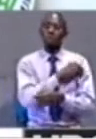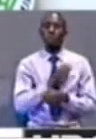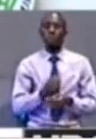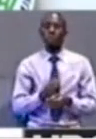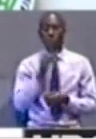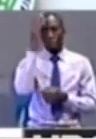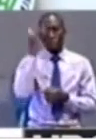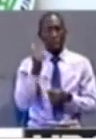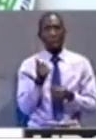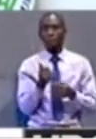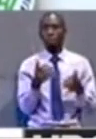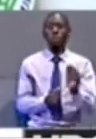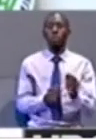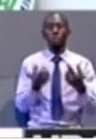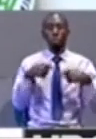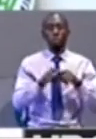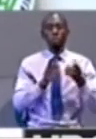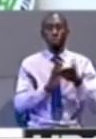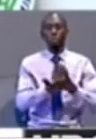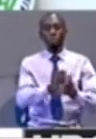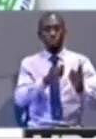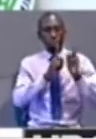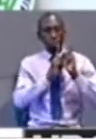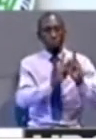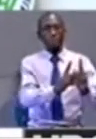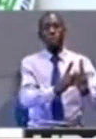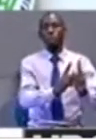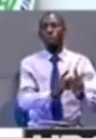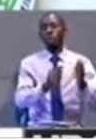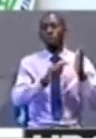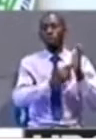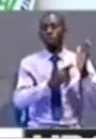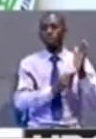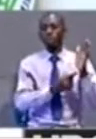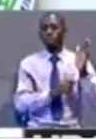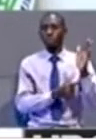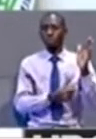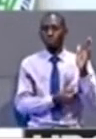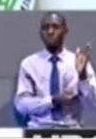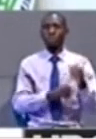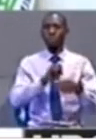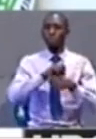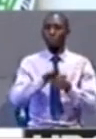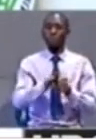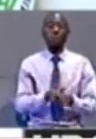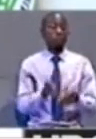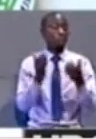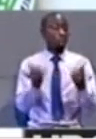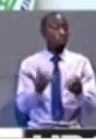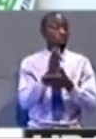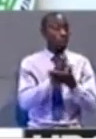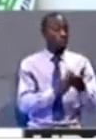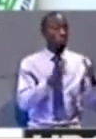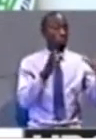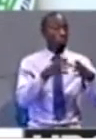few? Because we took very seriously. So therefore, those who were opposing these measures are really